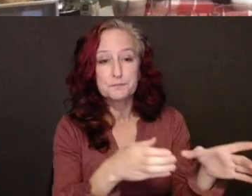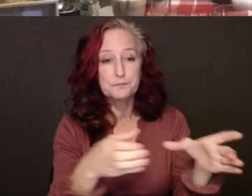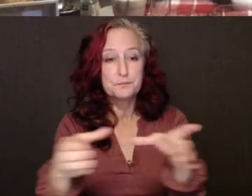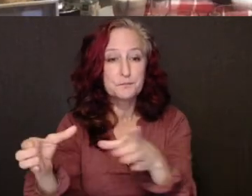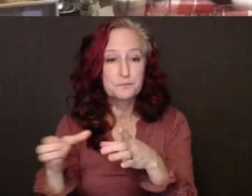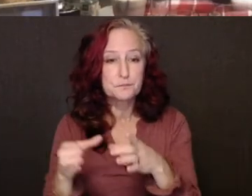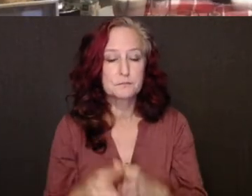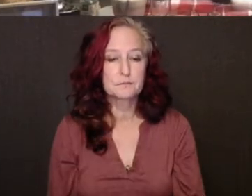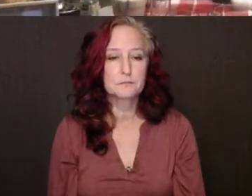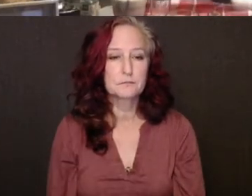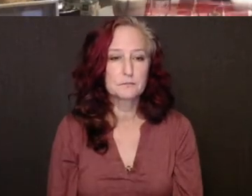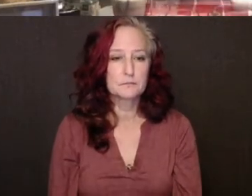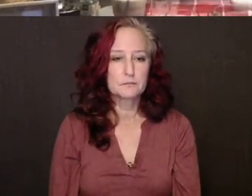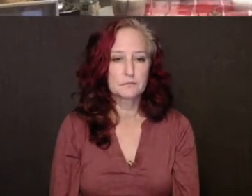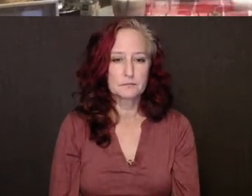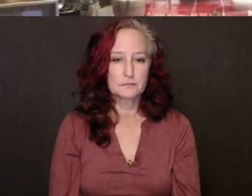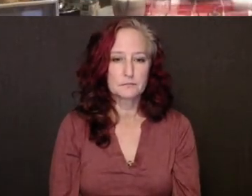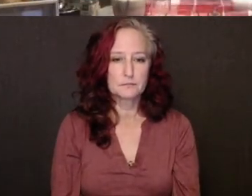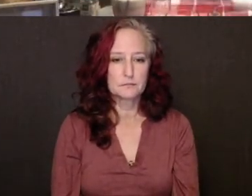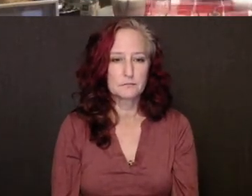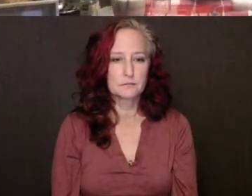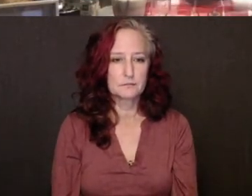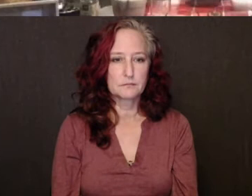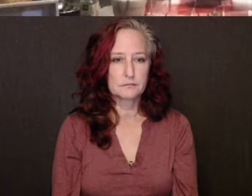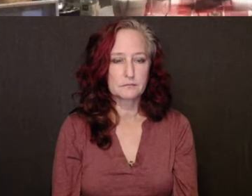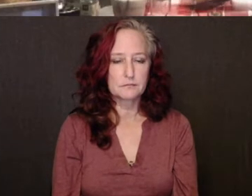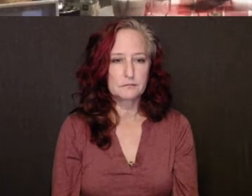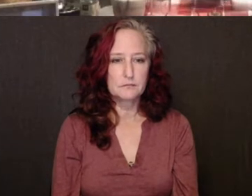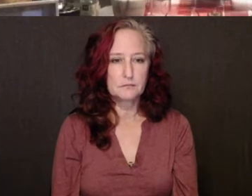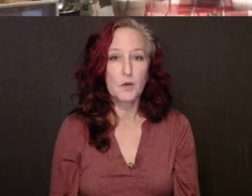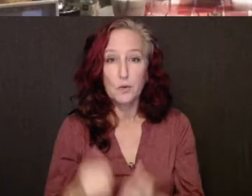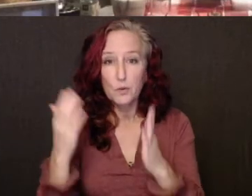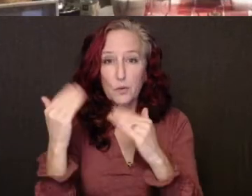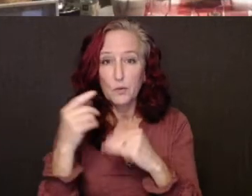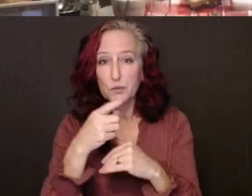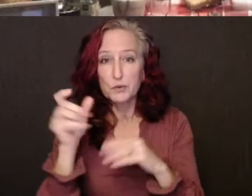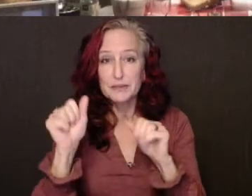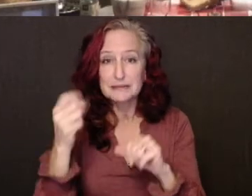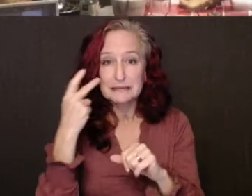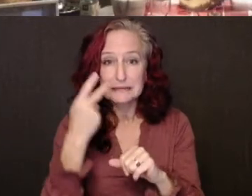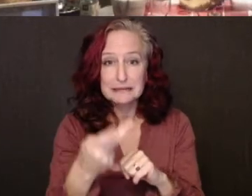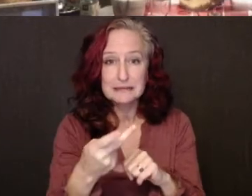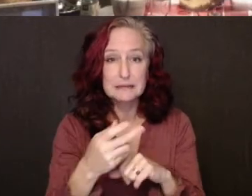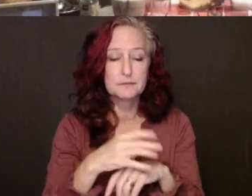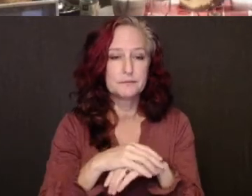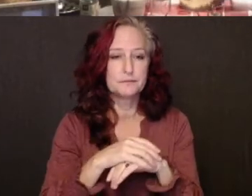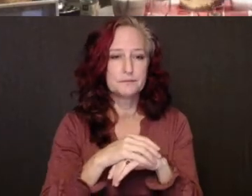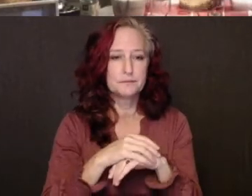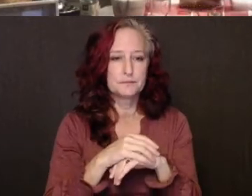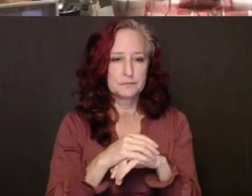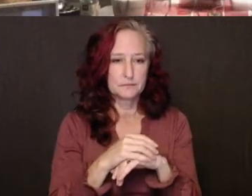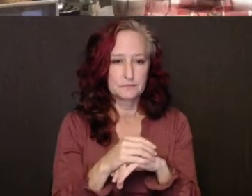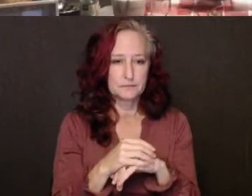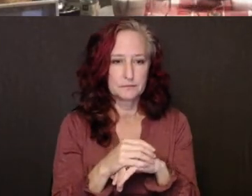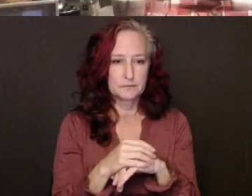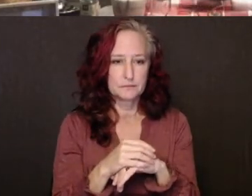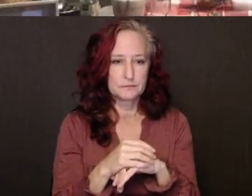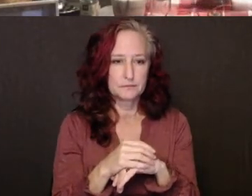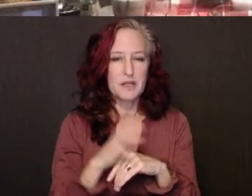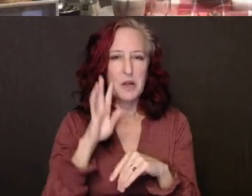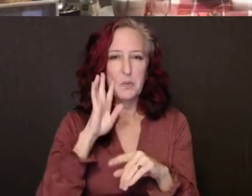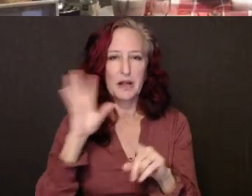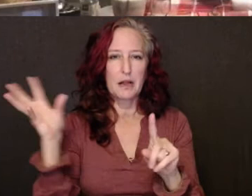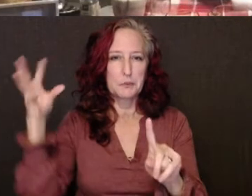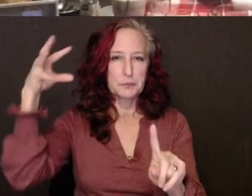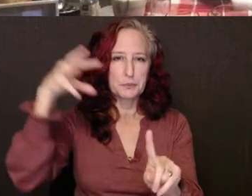thickens significantly. And that's the consistency that you want for this jar. Cool.